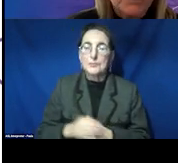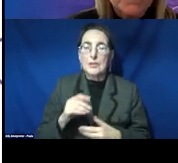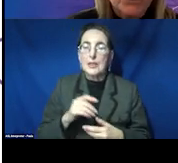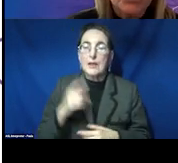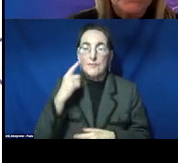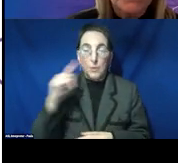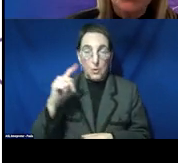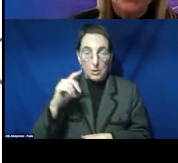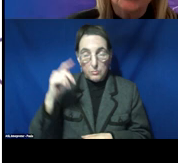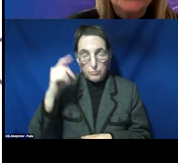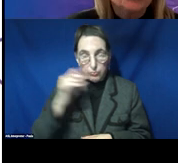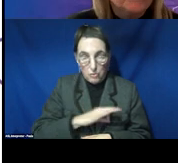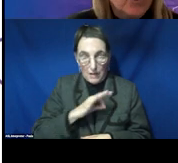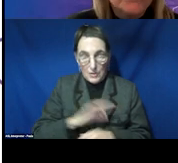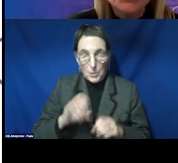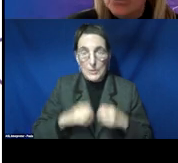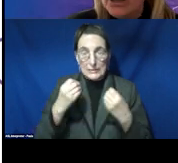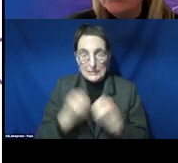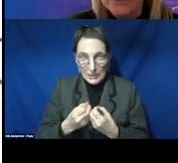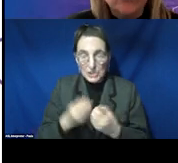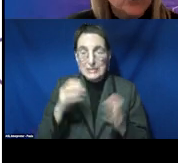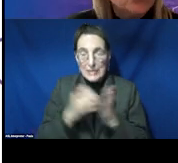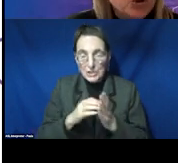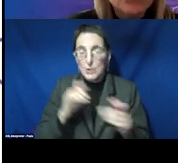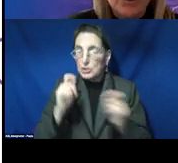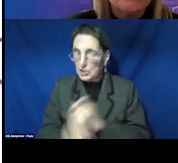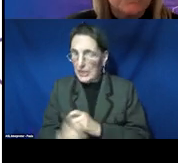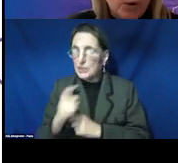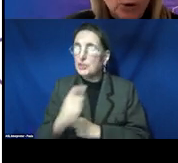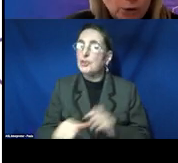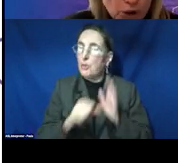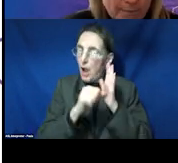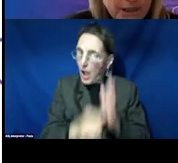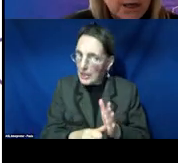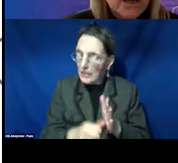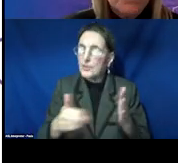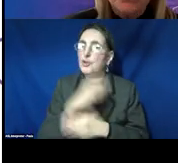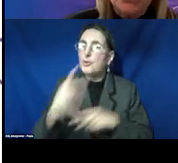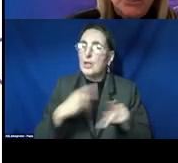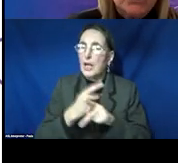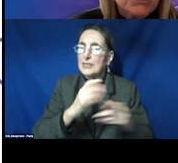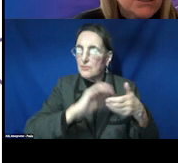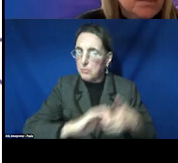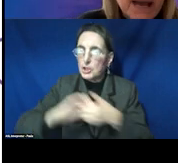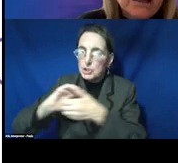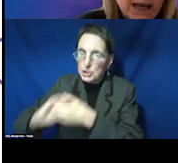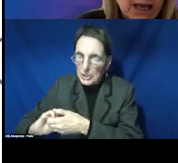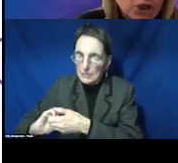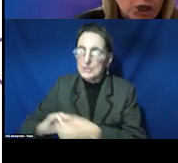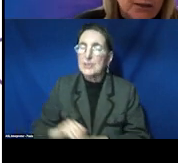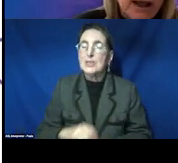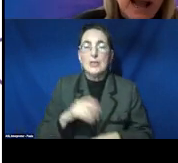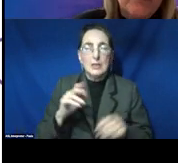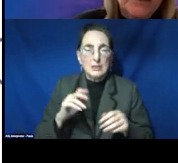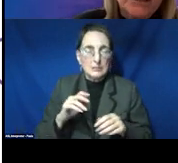for-profit organization section was revised to highlight the new types of partnerships such entities may